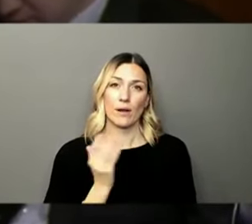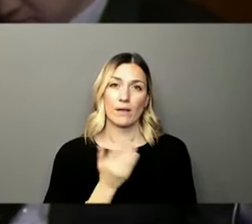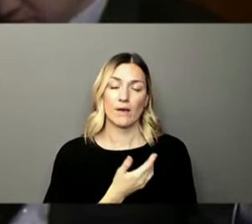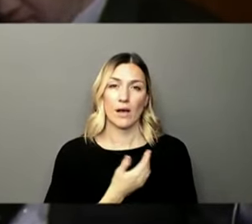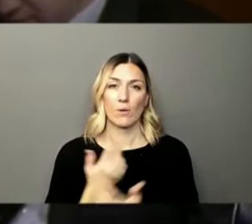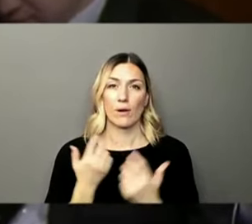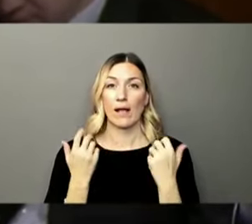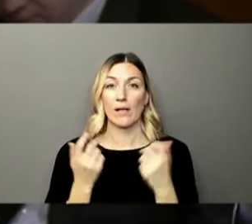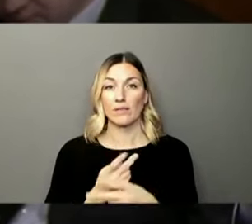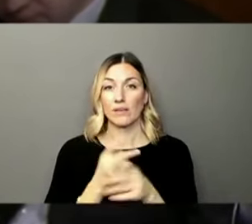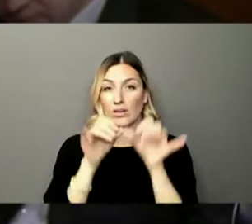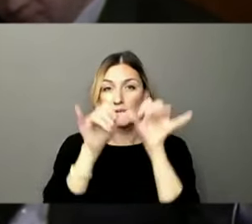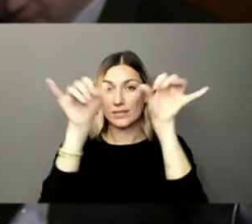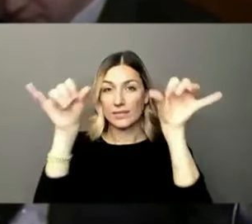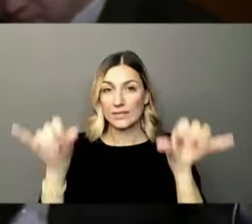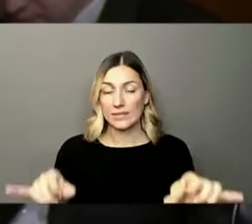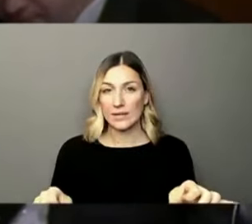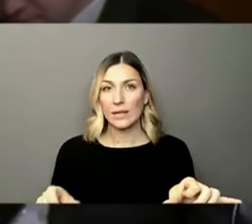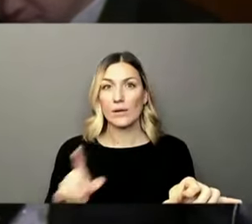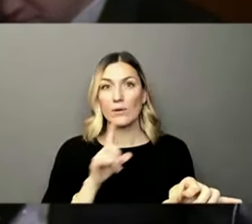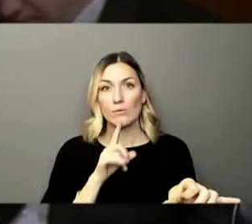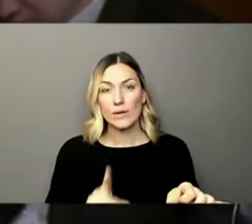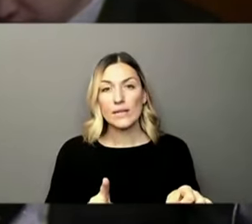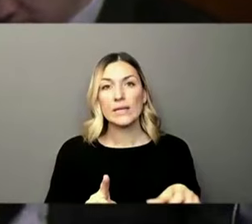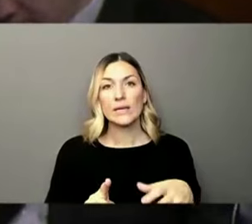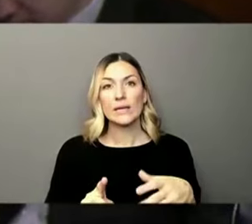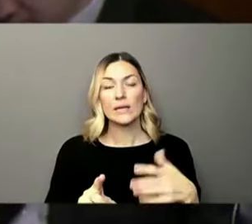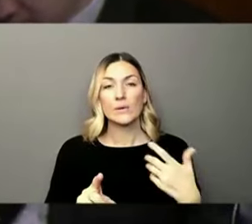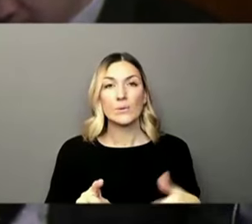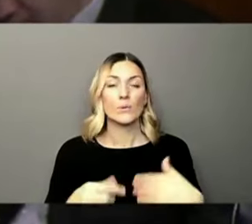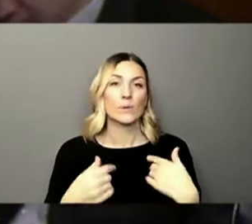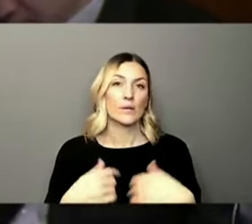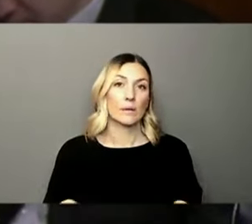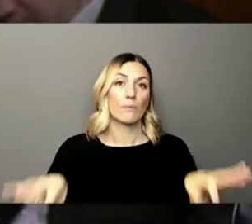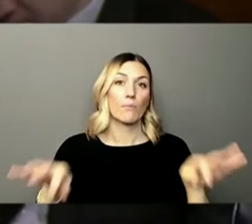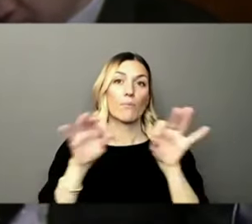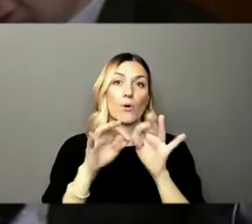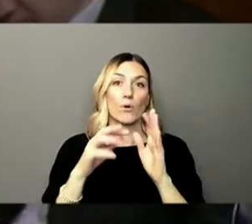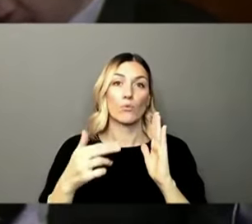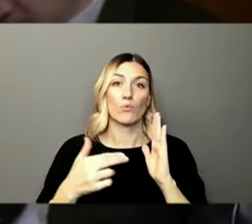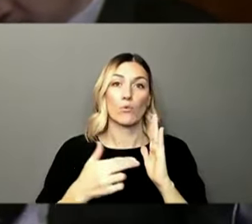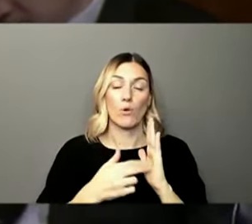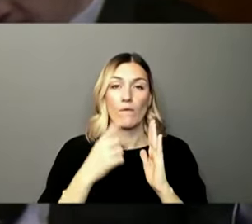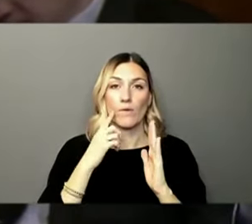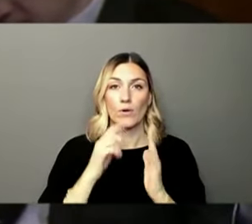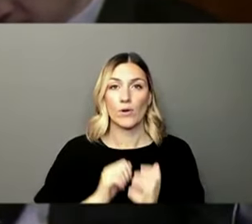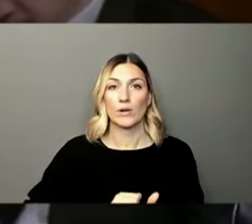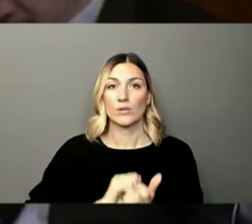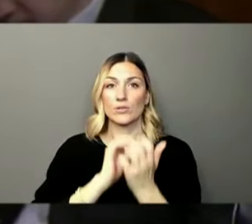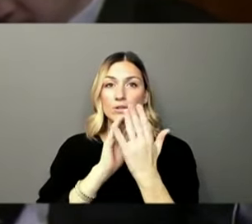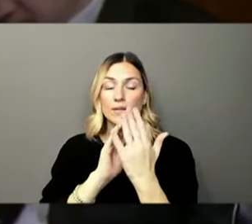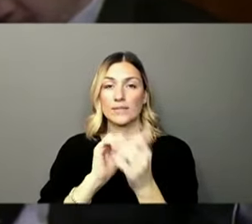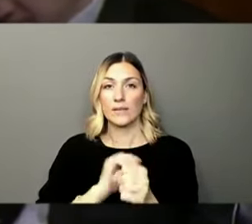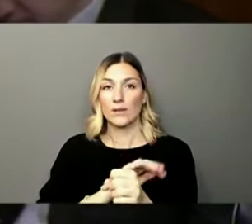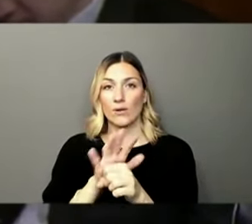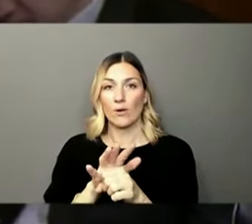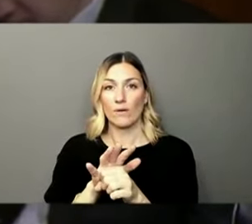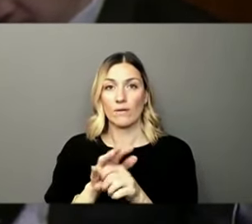healthcare system. They really played a very key role in addressing the COVID